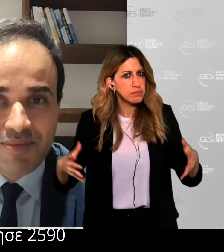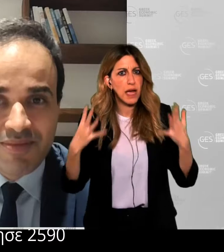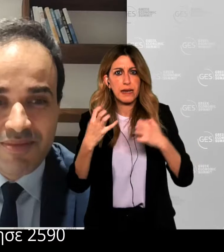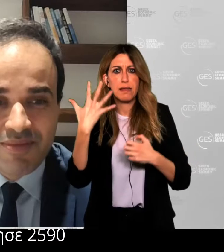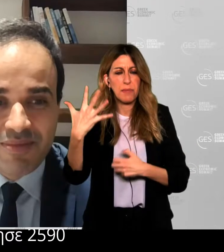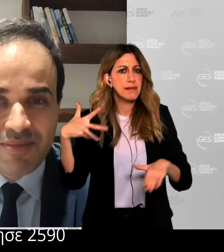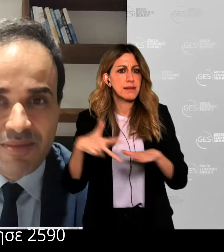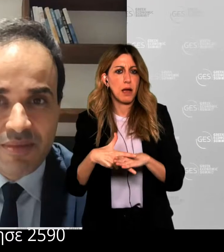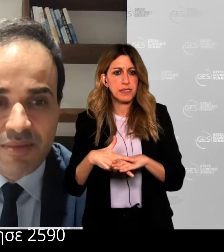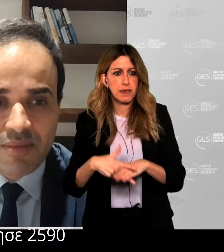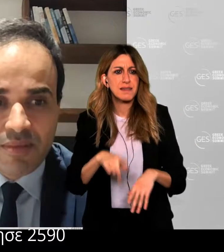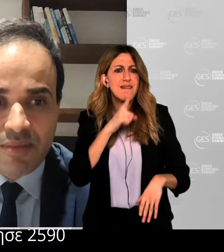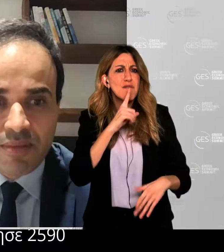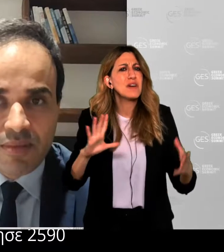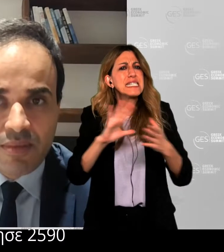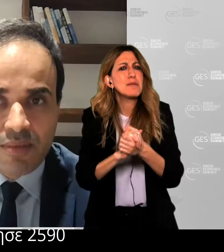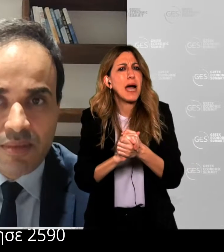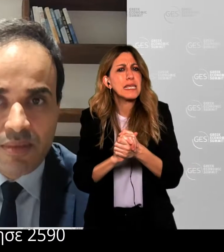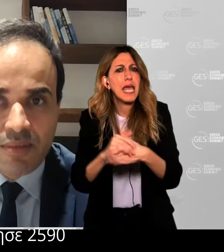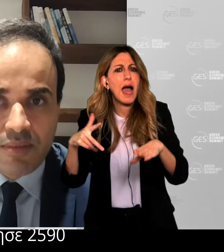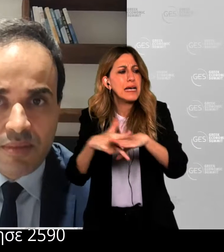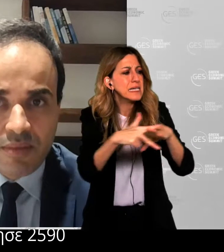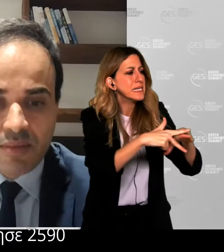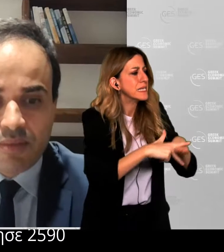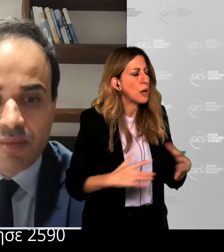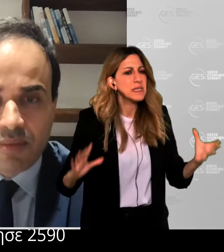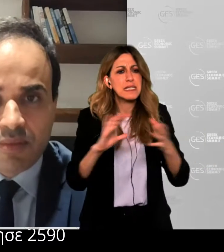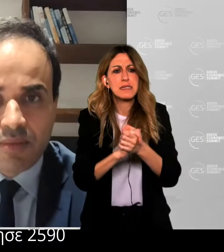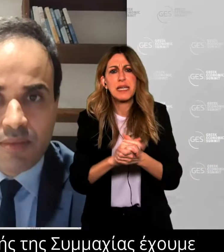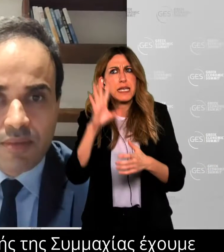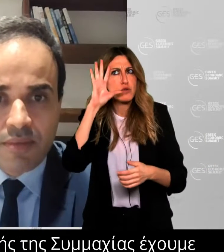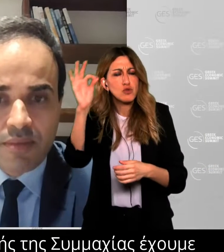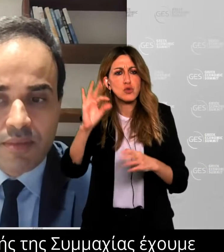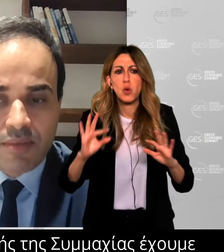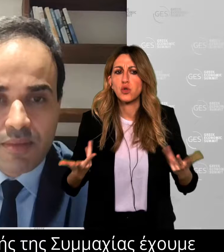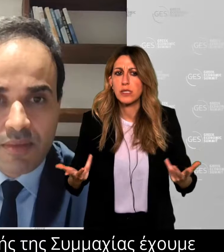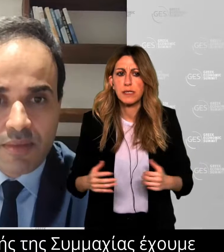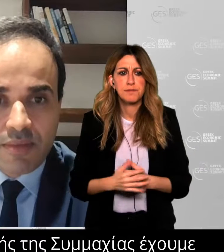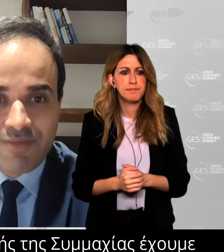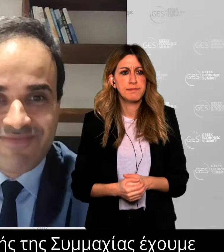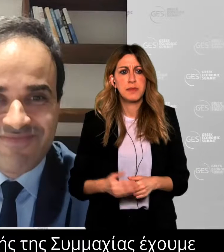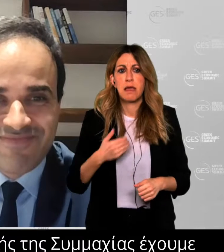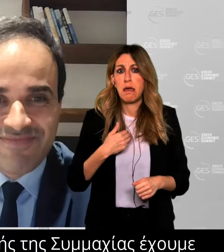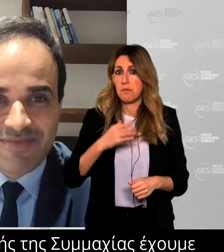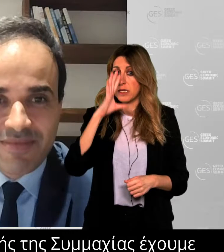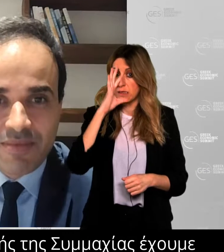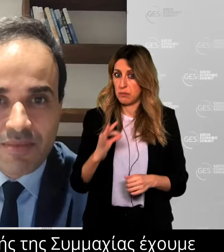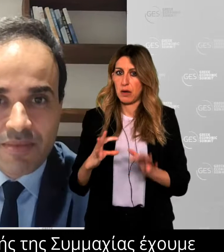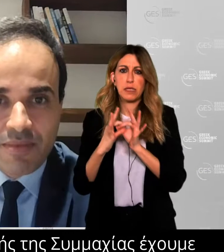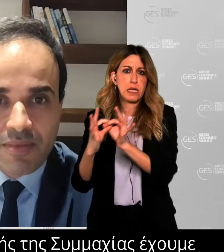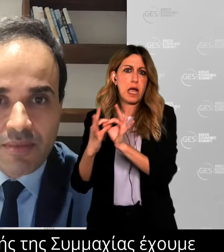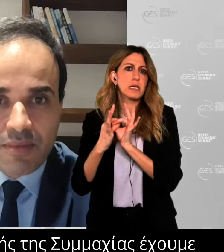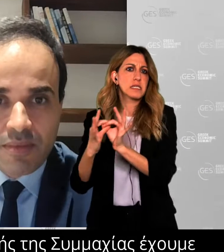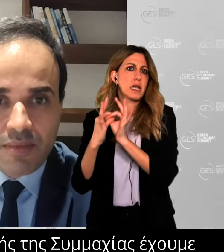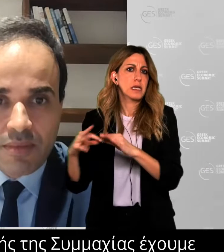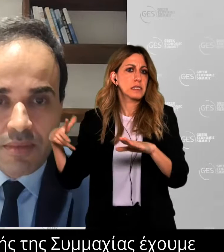the partnership with BCG that's enabled us to create our net zero plans and to create our transition finance framework. I hope you won't mind me saying that not everybody has the opportunity to